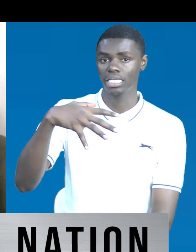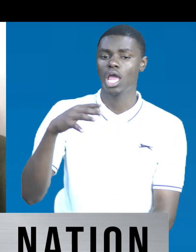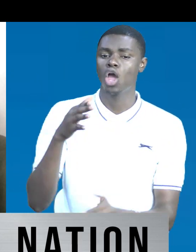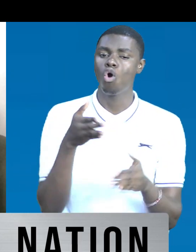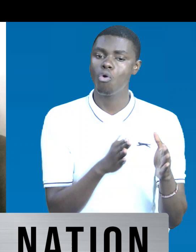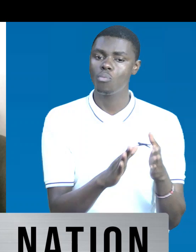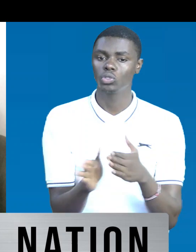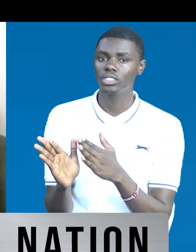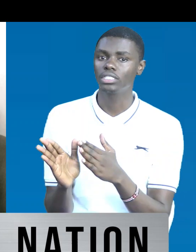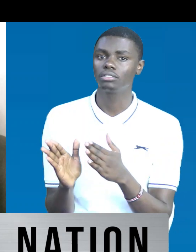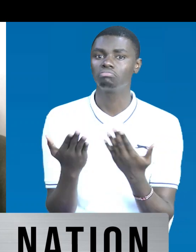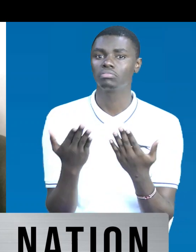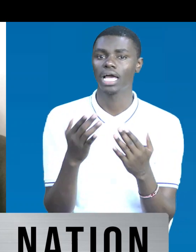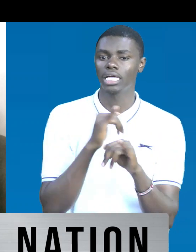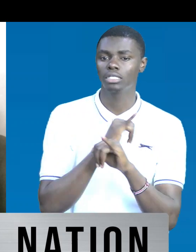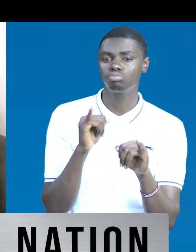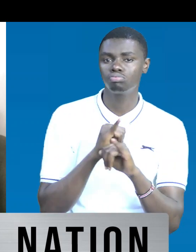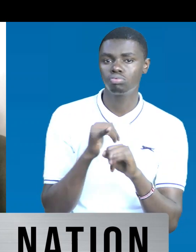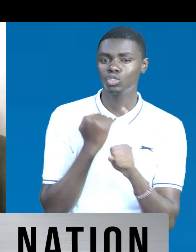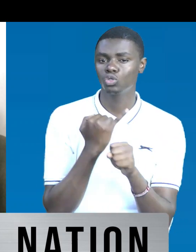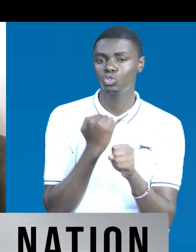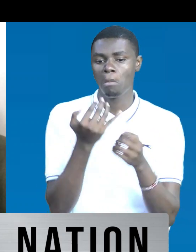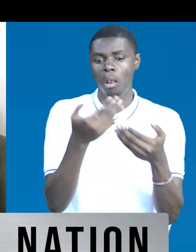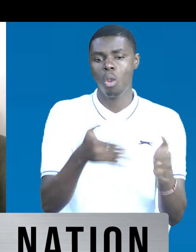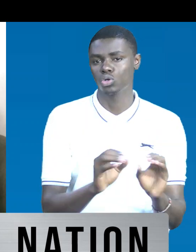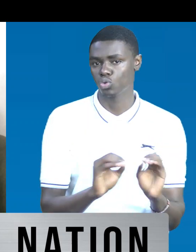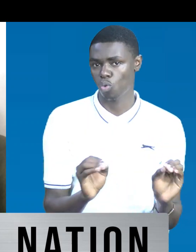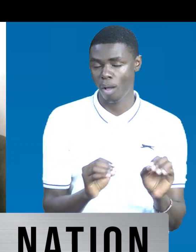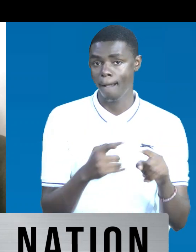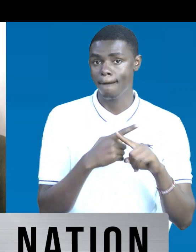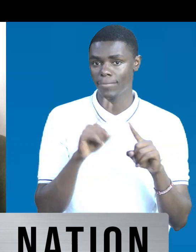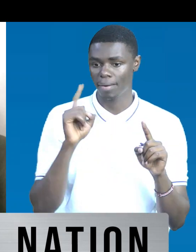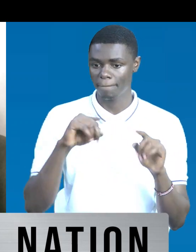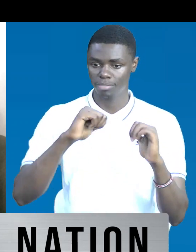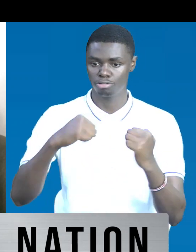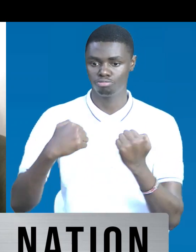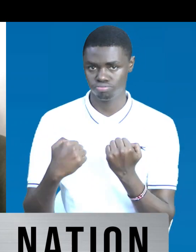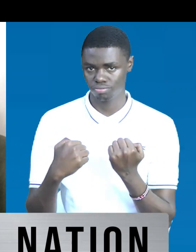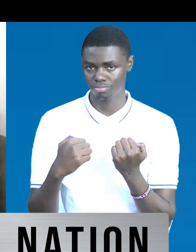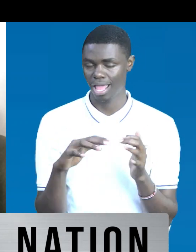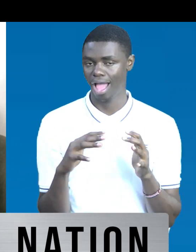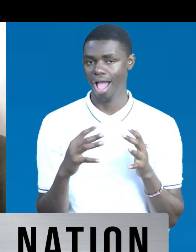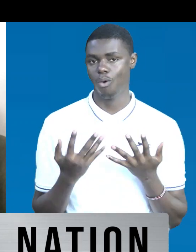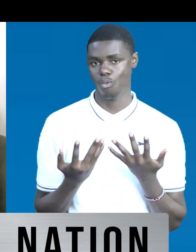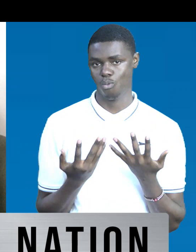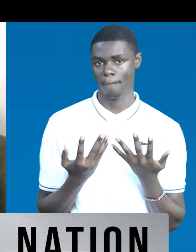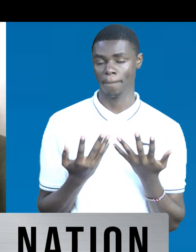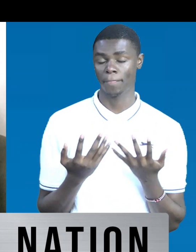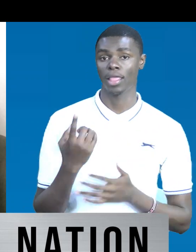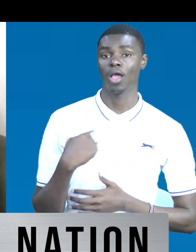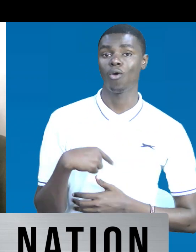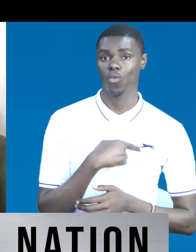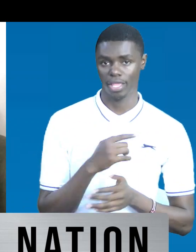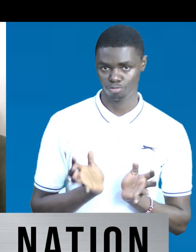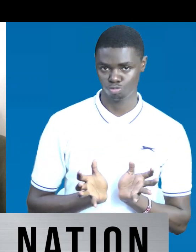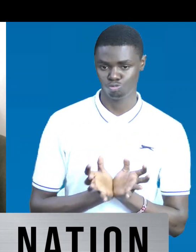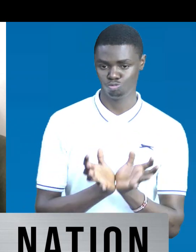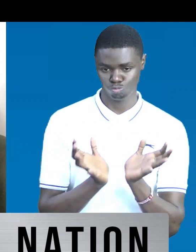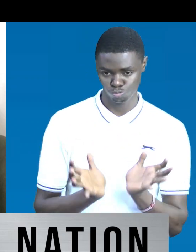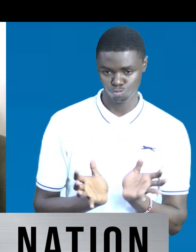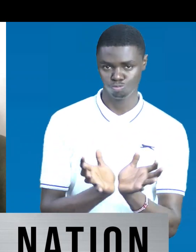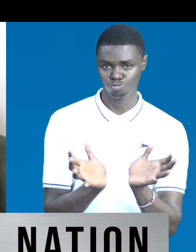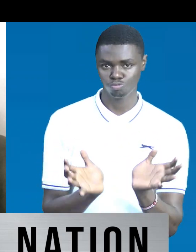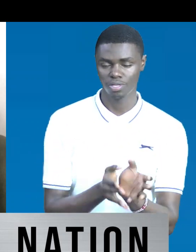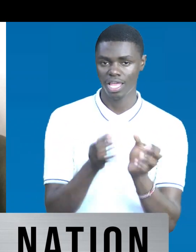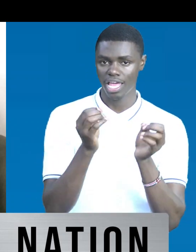opportunities in terms of decent work are not lost, but they should be safeguarded. In this context, we push that